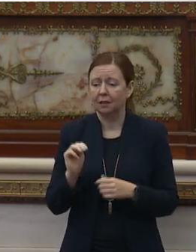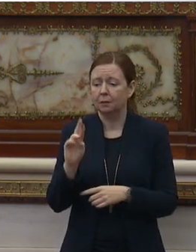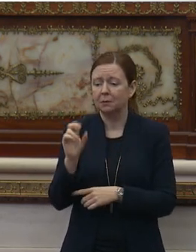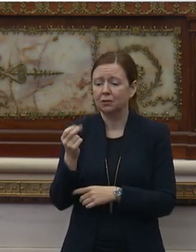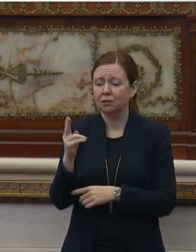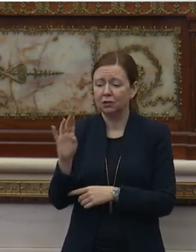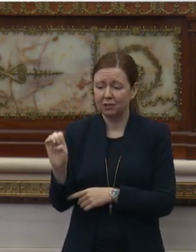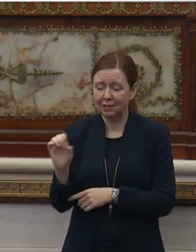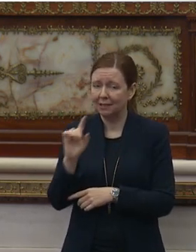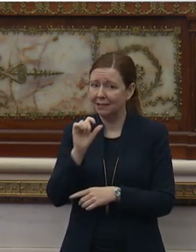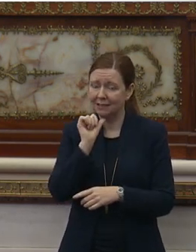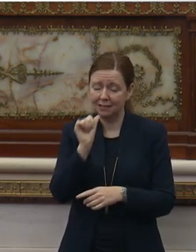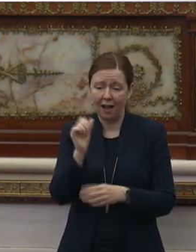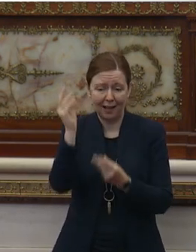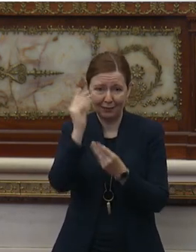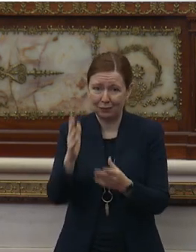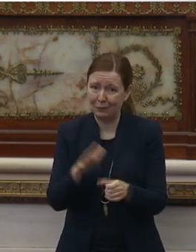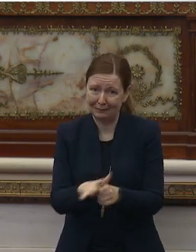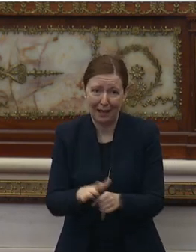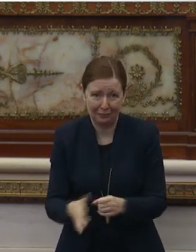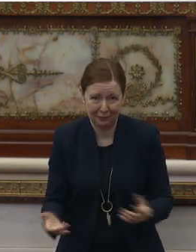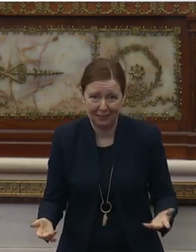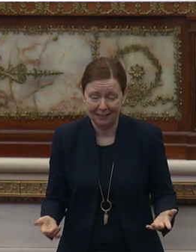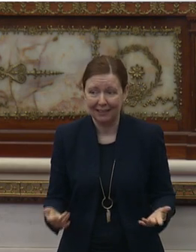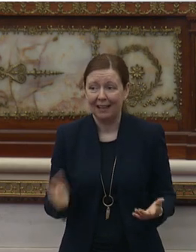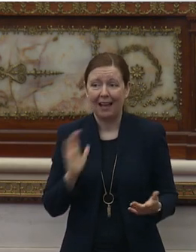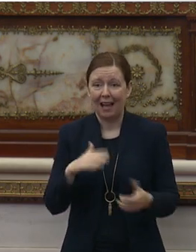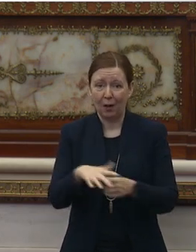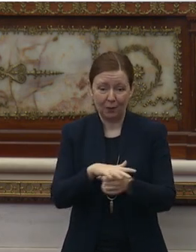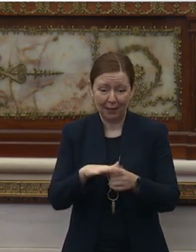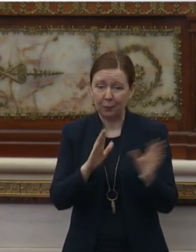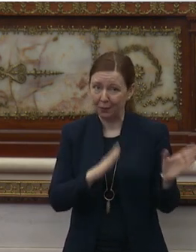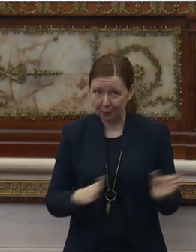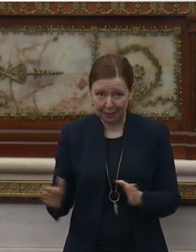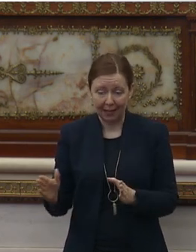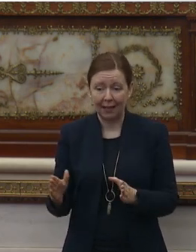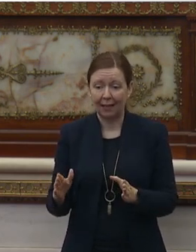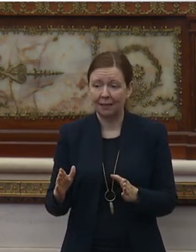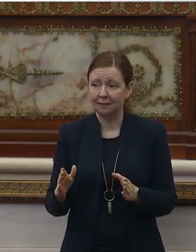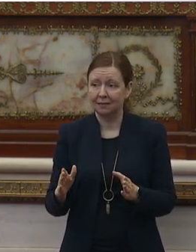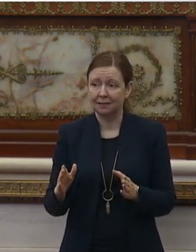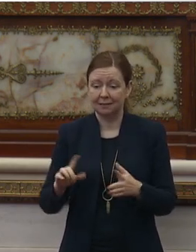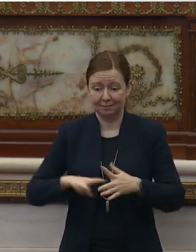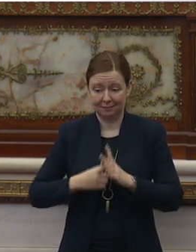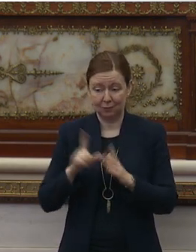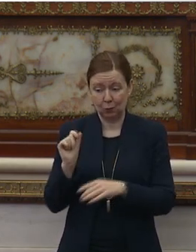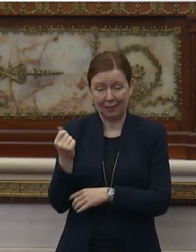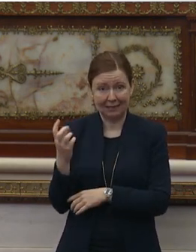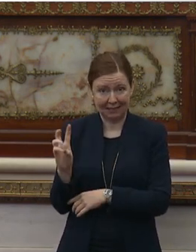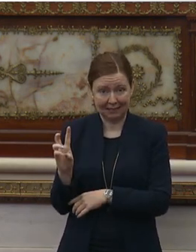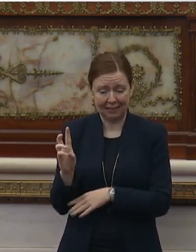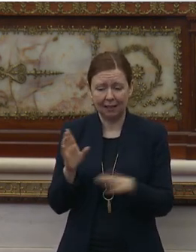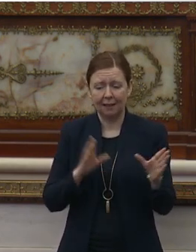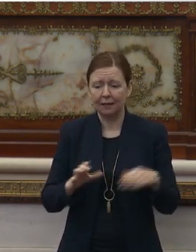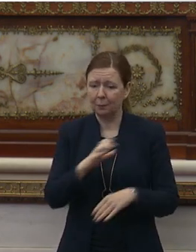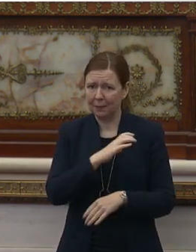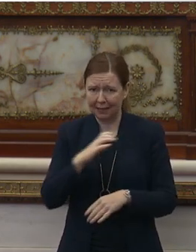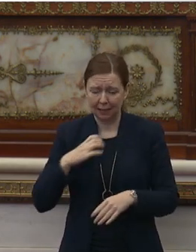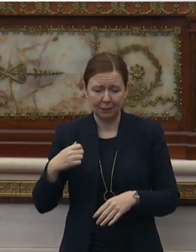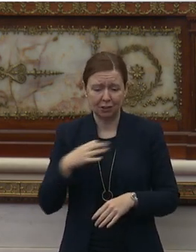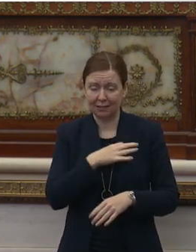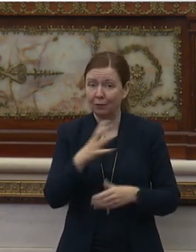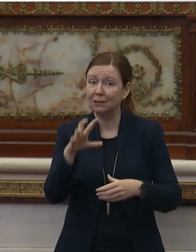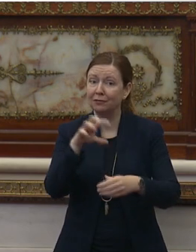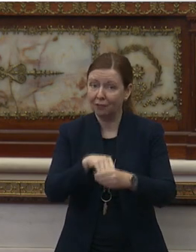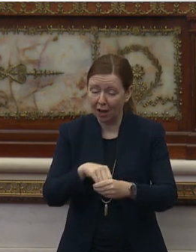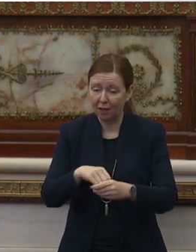is misinformed. Our neighborhood plan commenced in 2016. The Planning Commission staff was